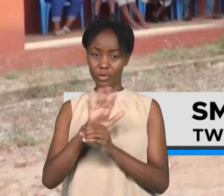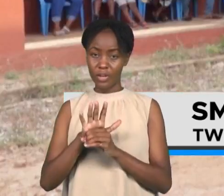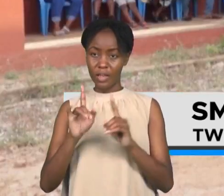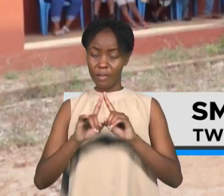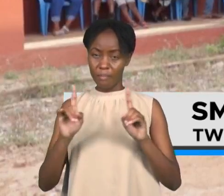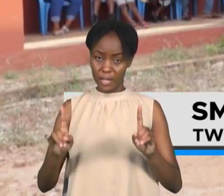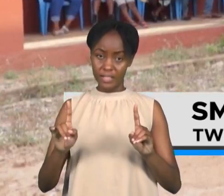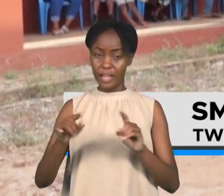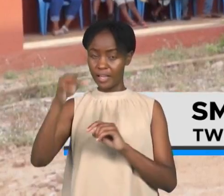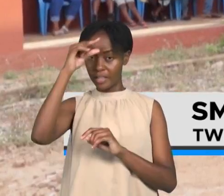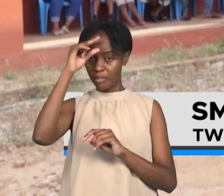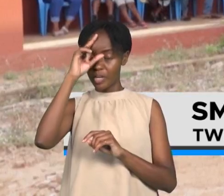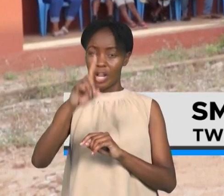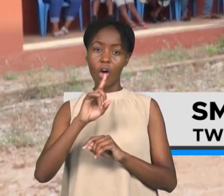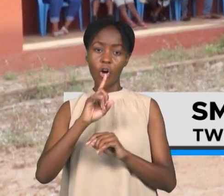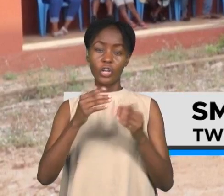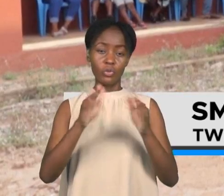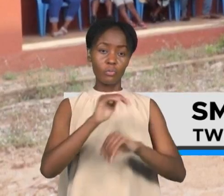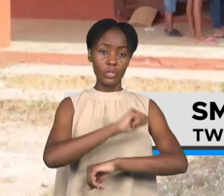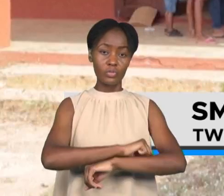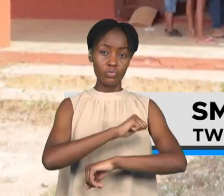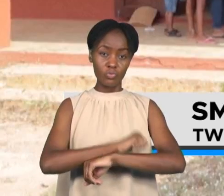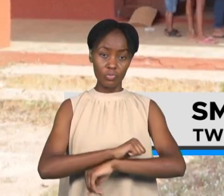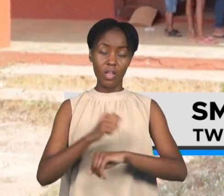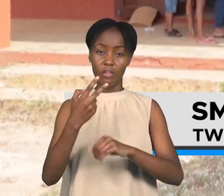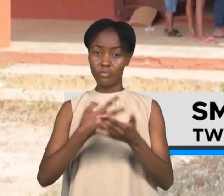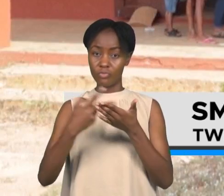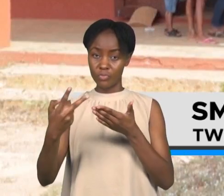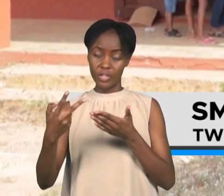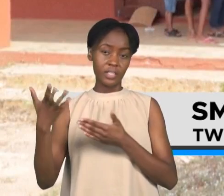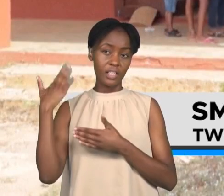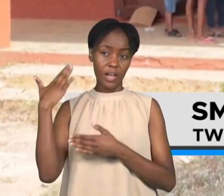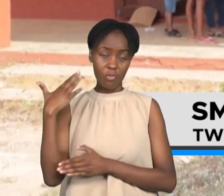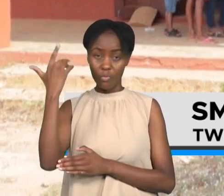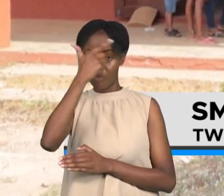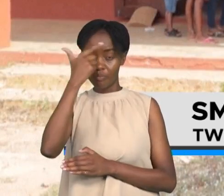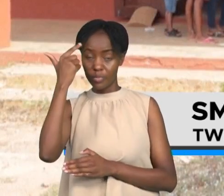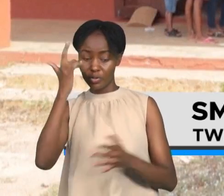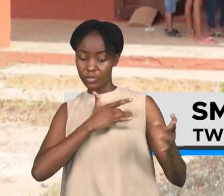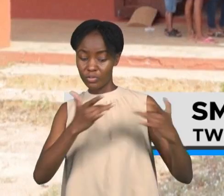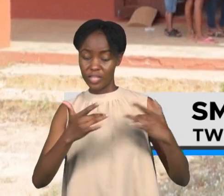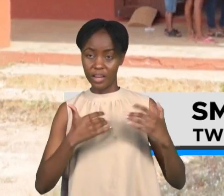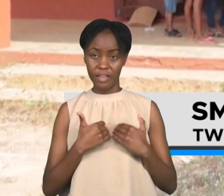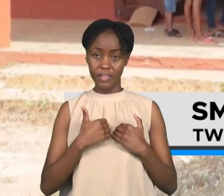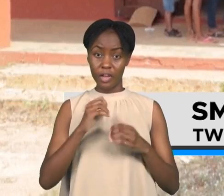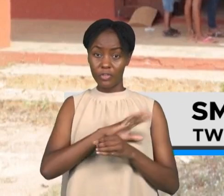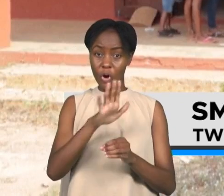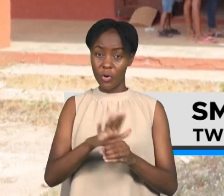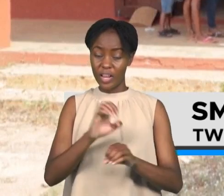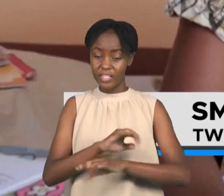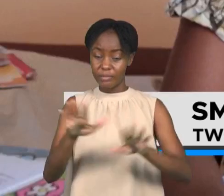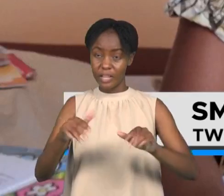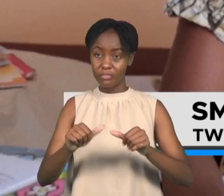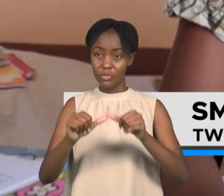government announced the reopening of schools a fortnight ago. It comes as COVID-19 cases have reportedly surged in this West African